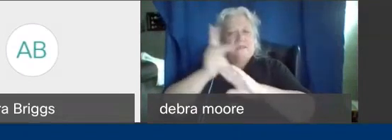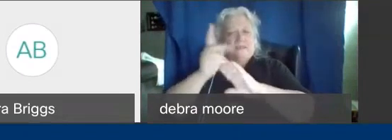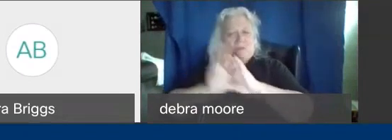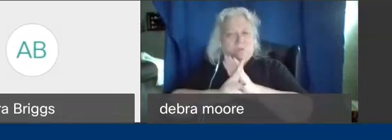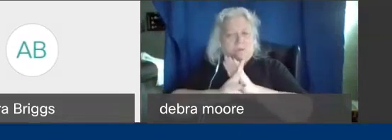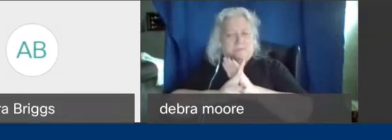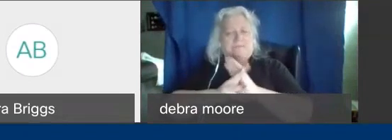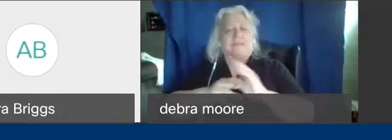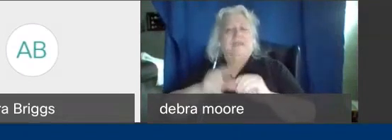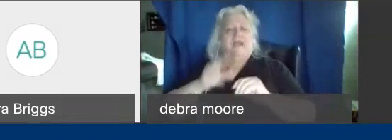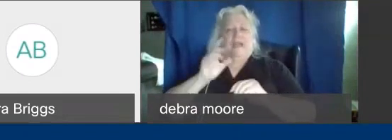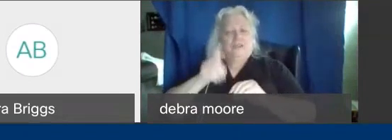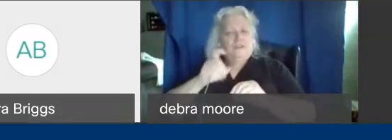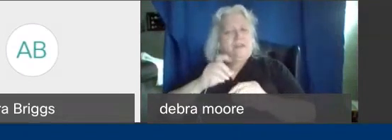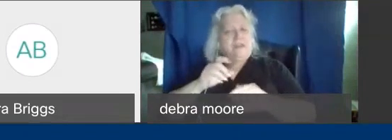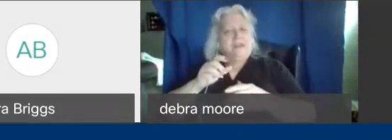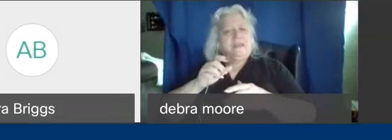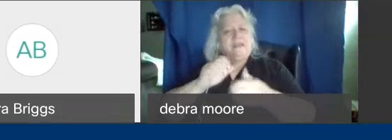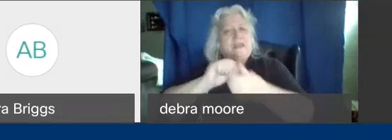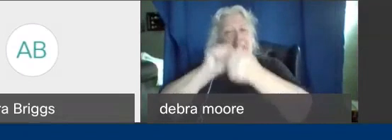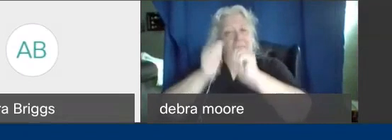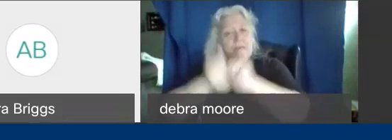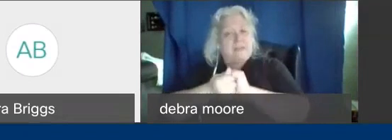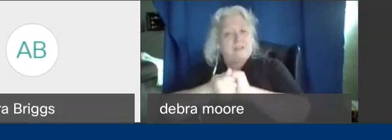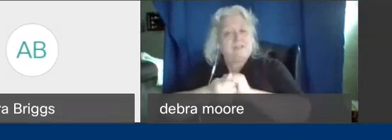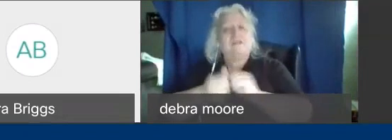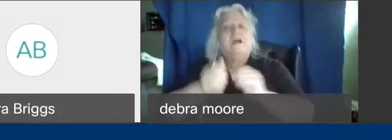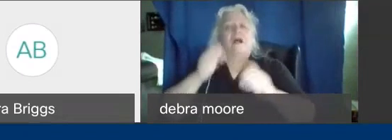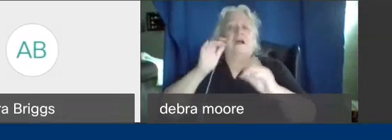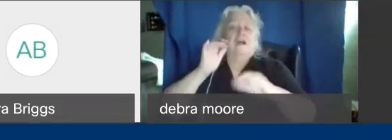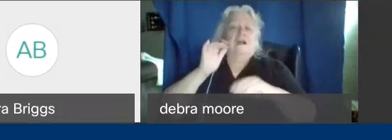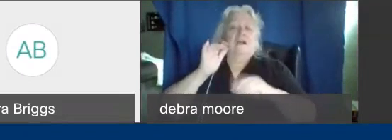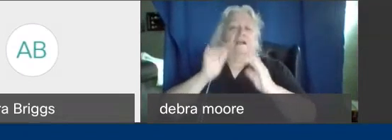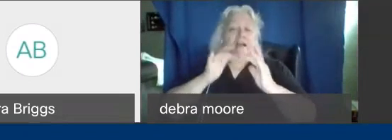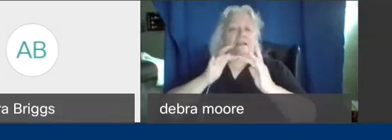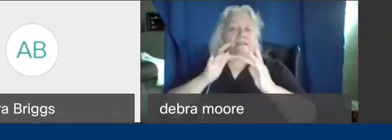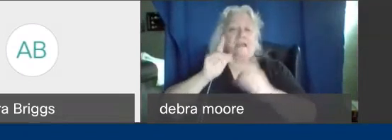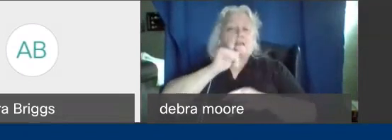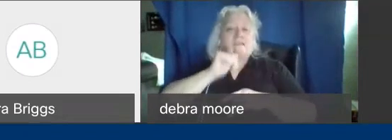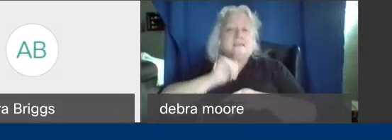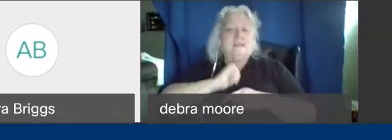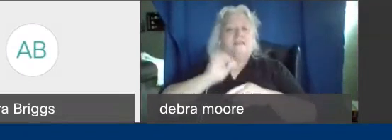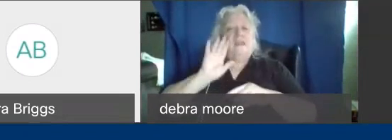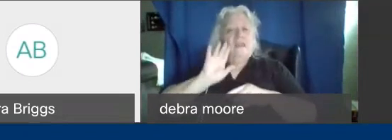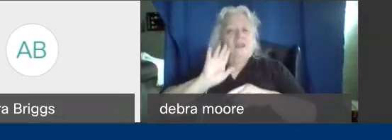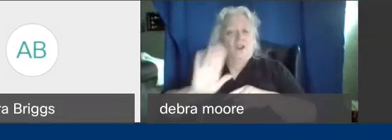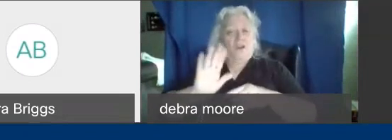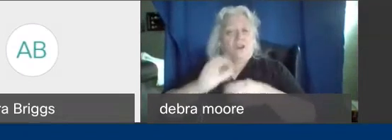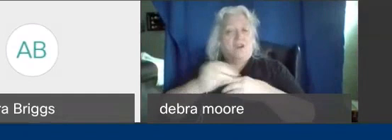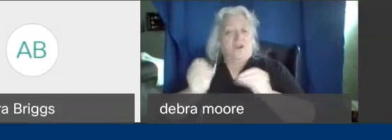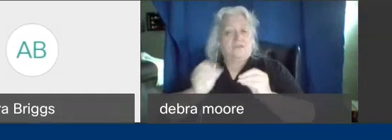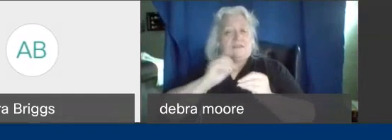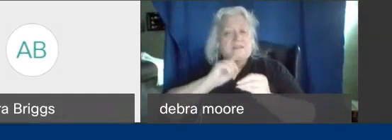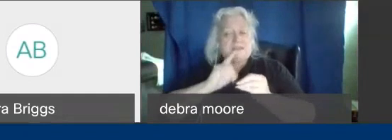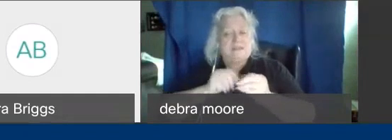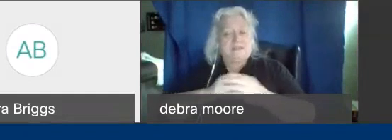you know needs accommodations, her contact information is listed on this slide as well. And her office is, when we're on campus, I